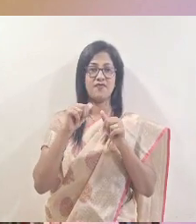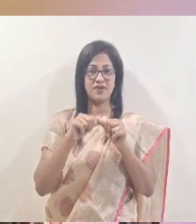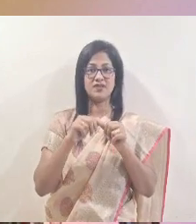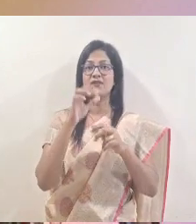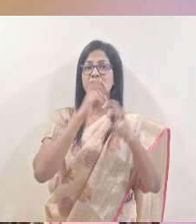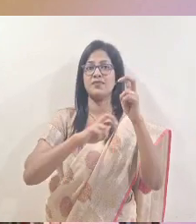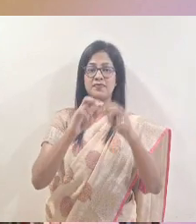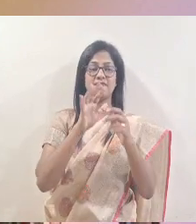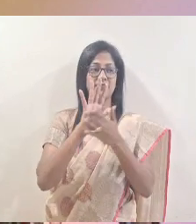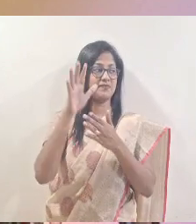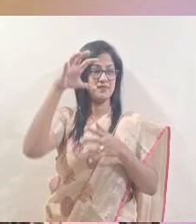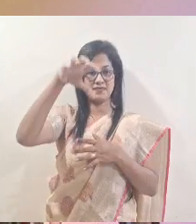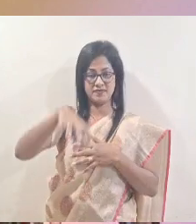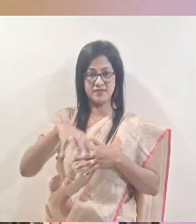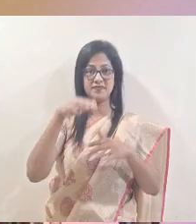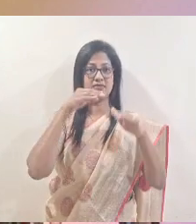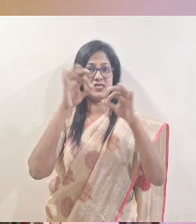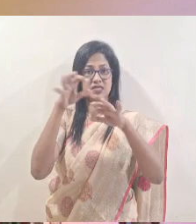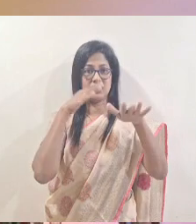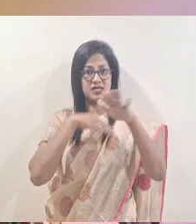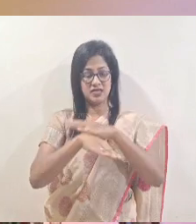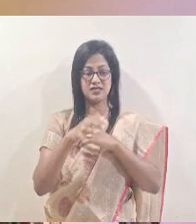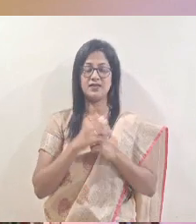in the city